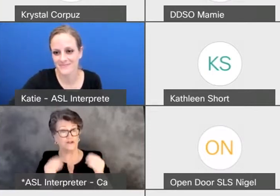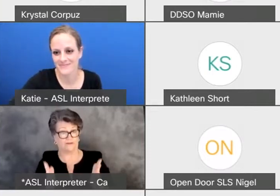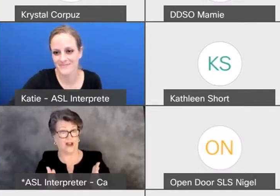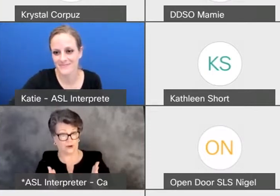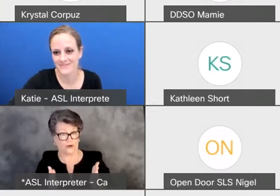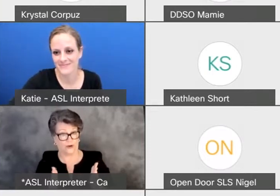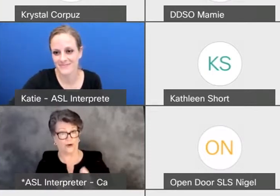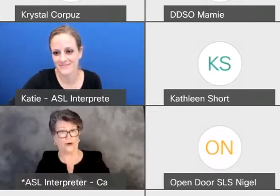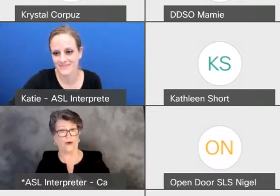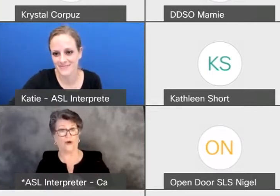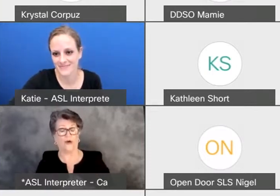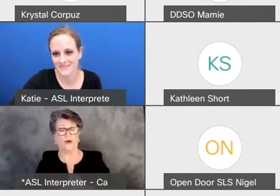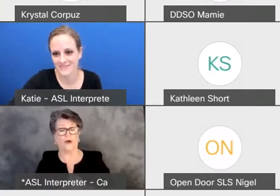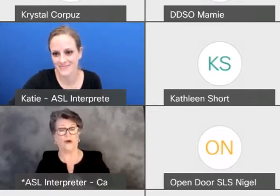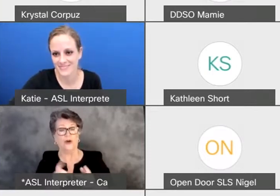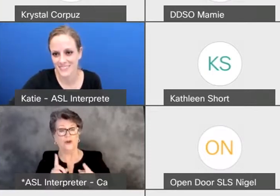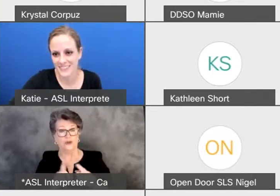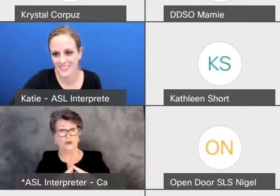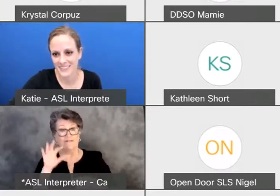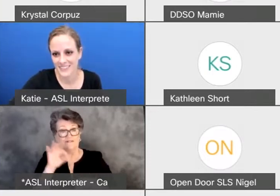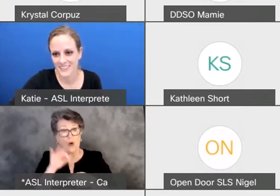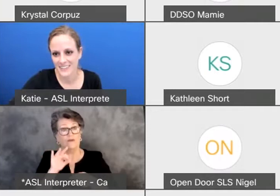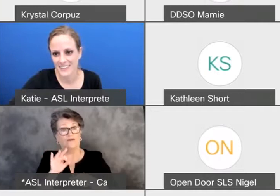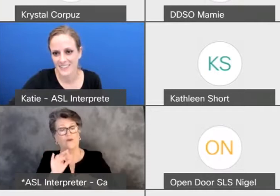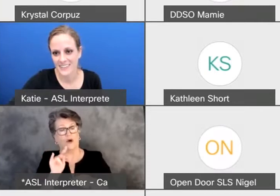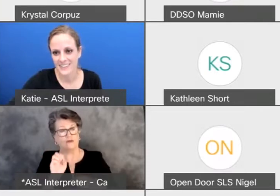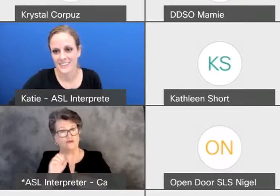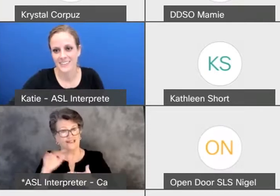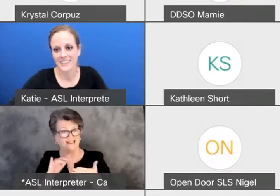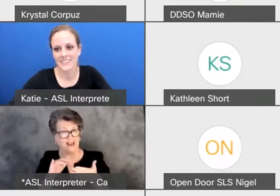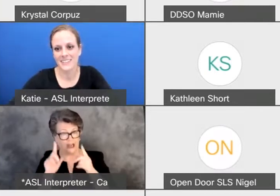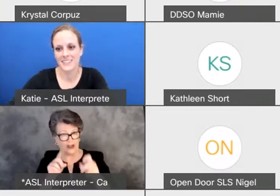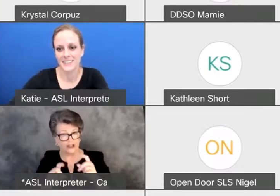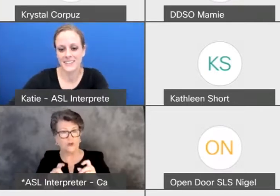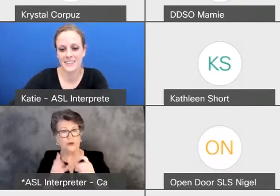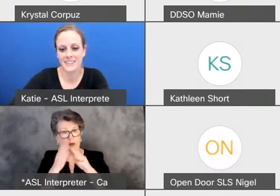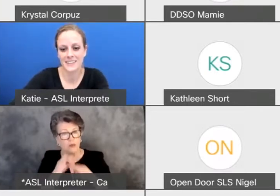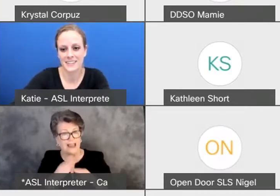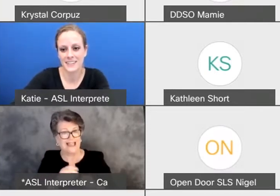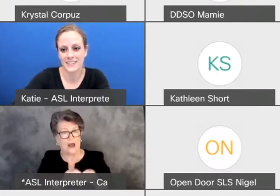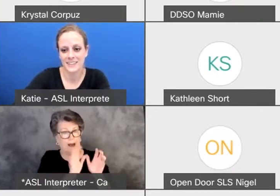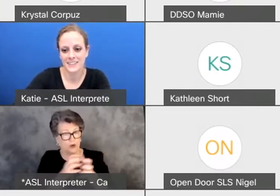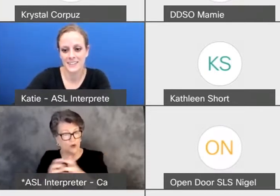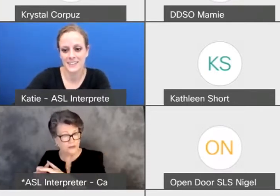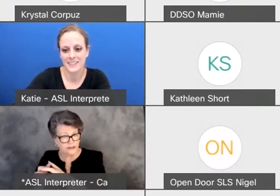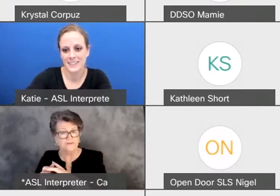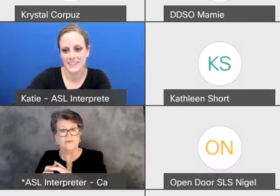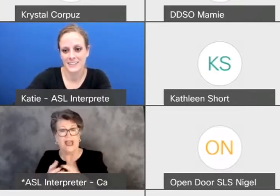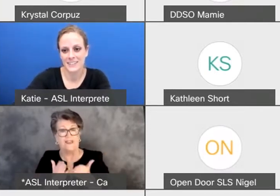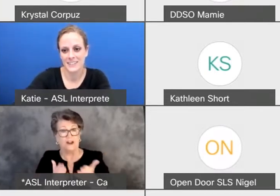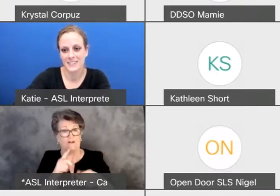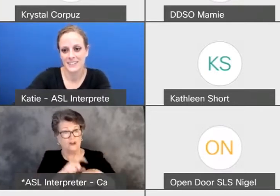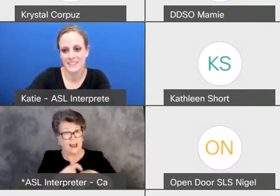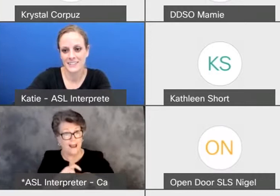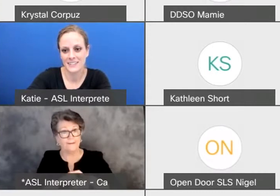the rate study questions that you might have. We'll break it down by vendor forum group and offer some time if you want to do a little office hours or